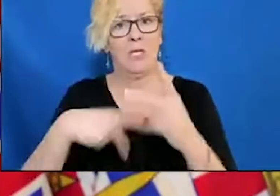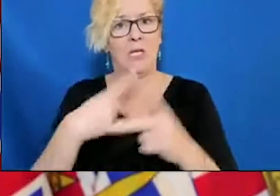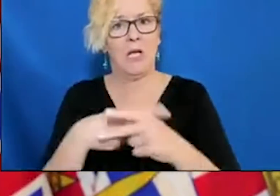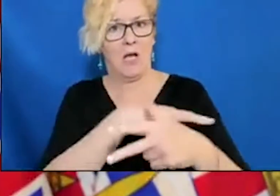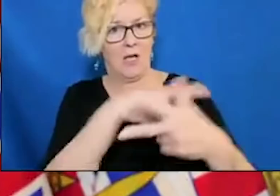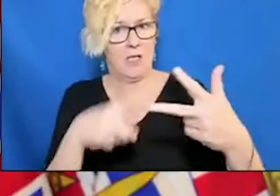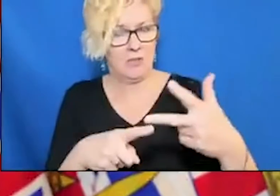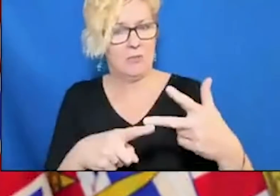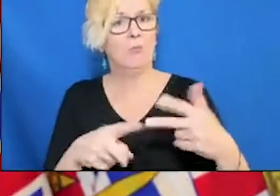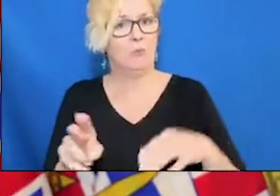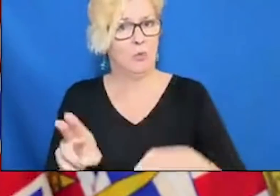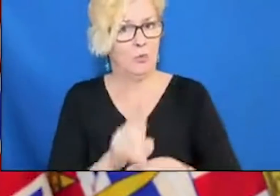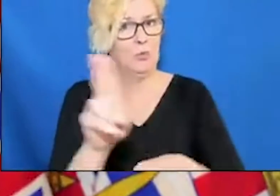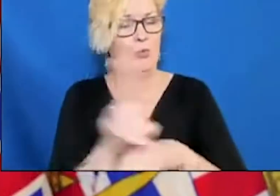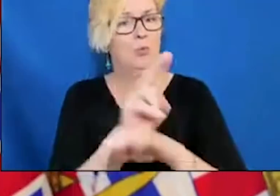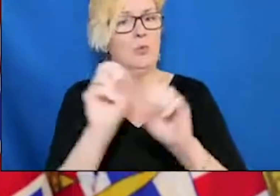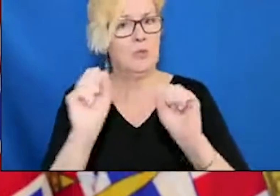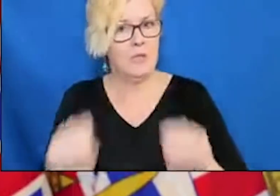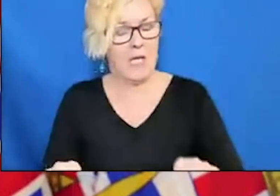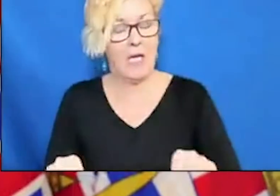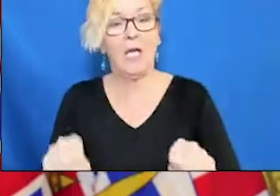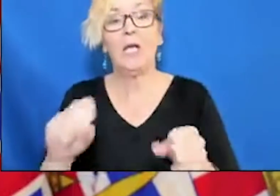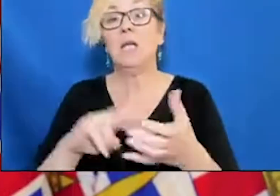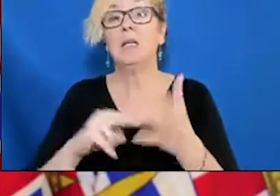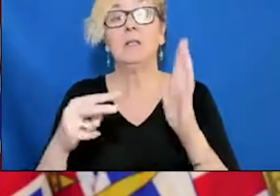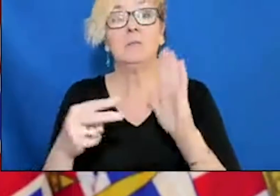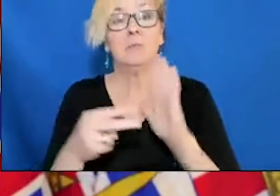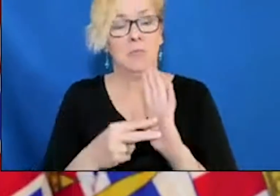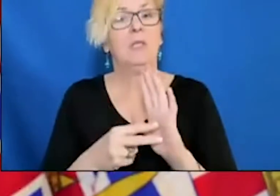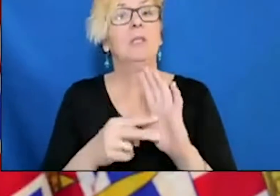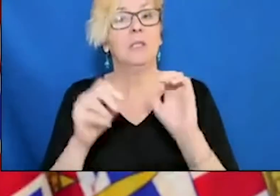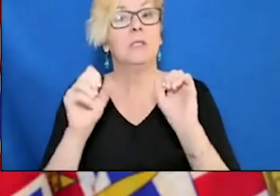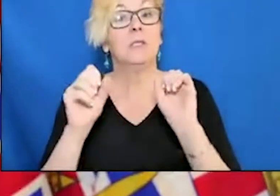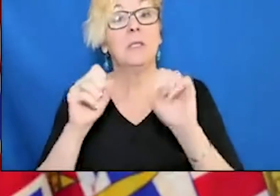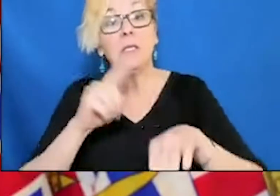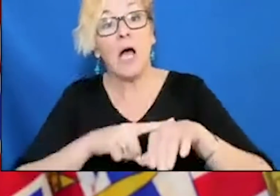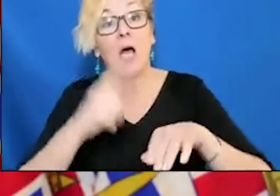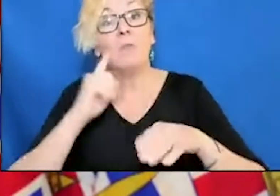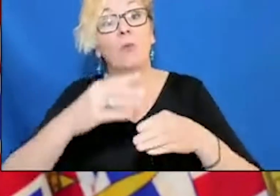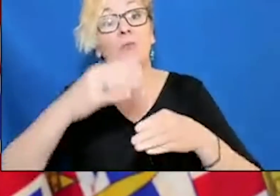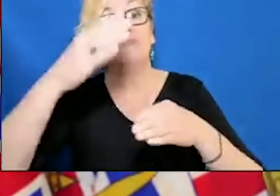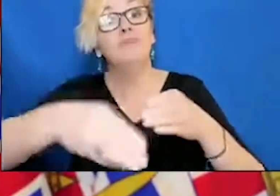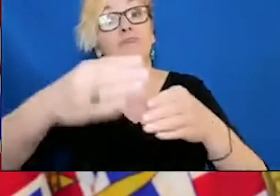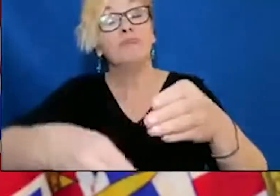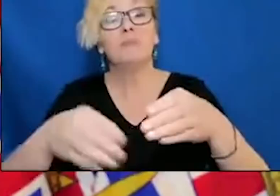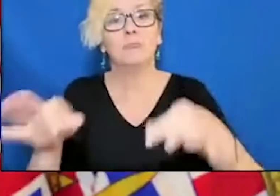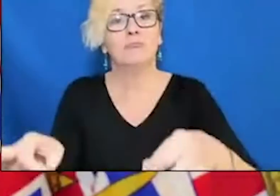different strategies has meant that we can move up our age-based strategy again this week.